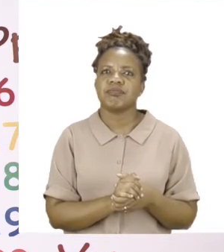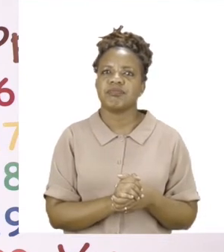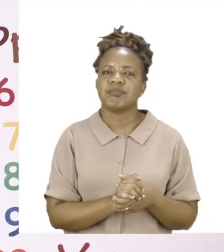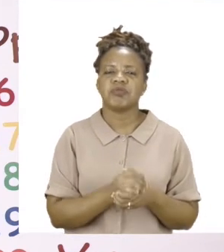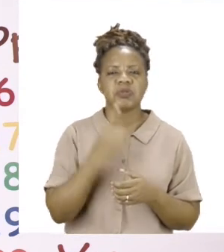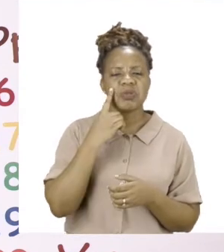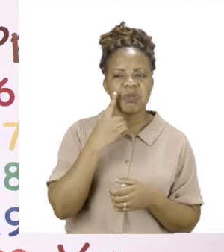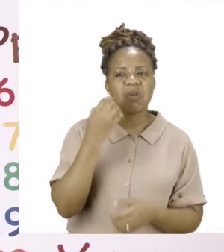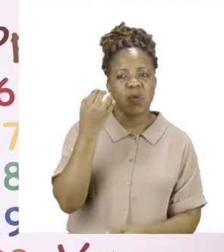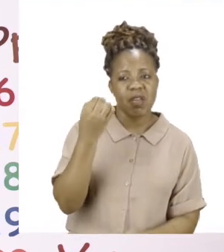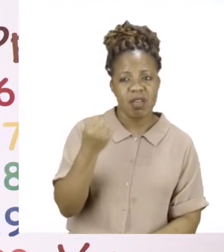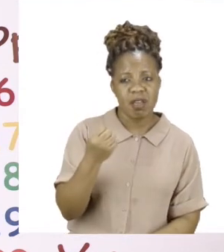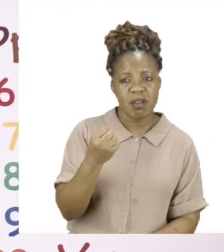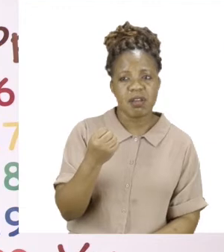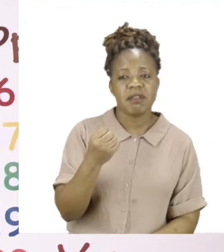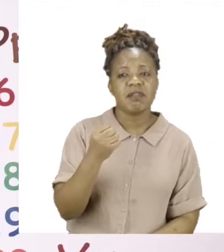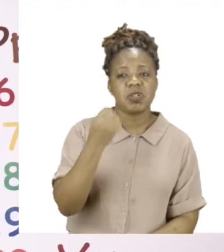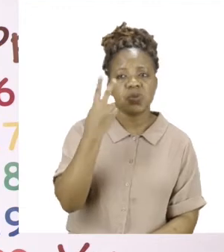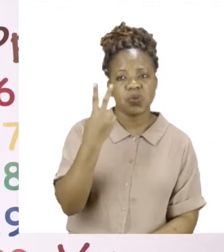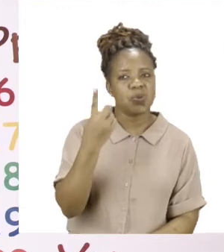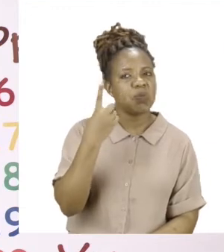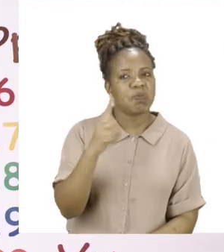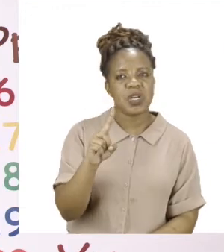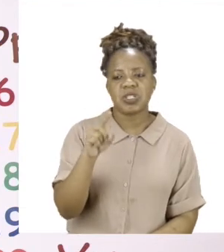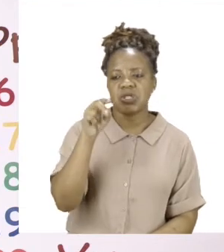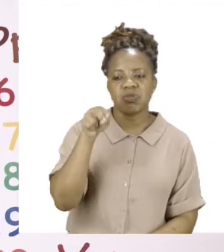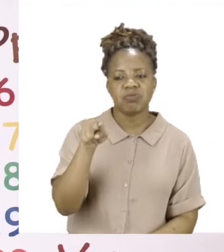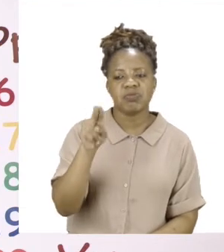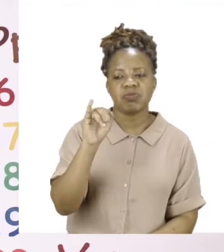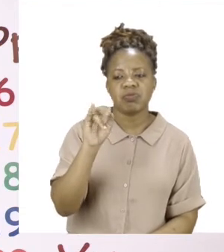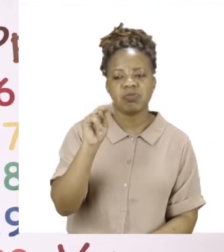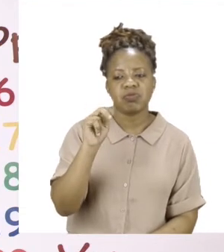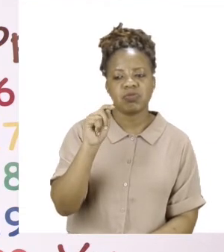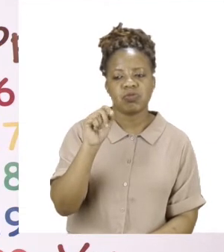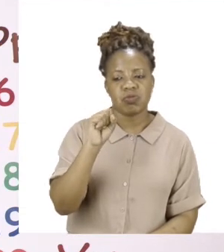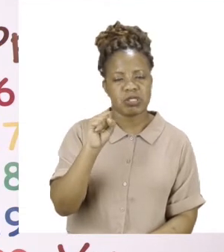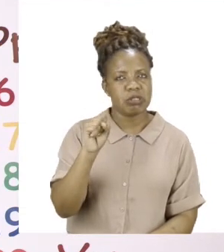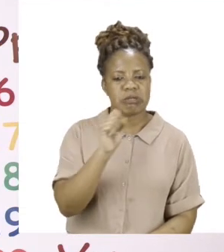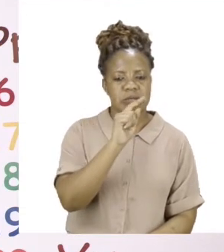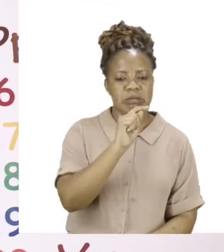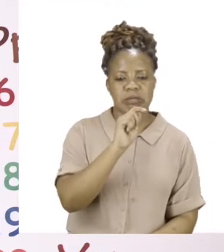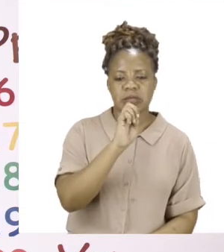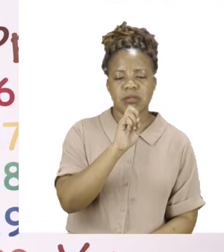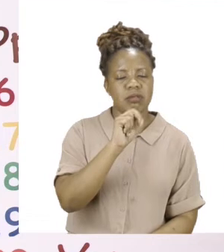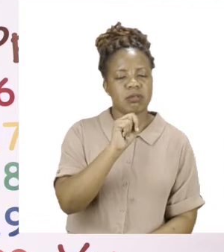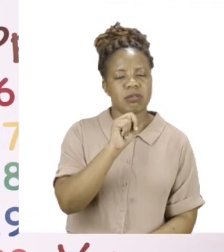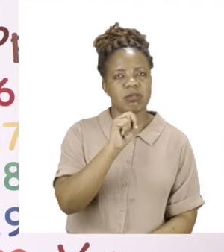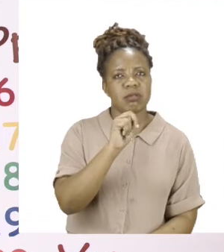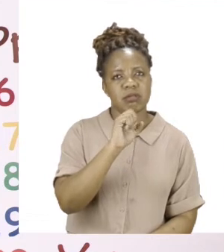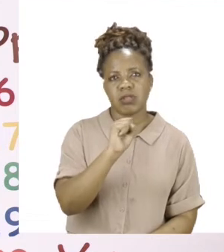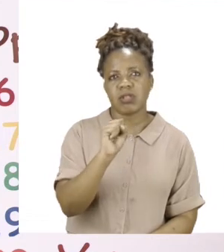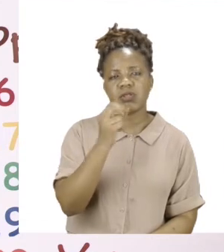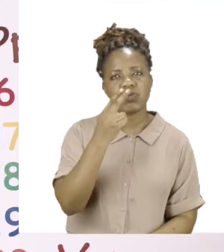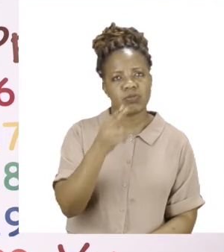but it's not for Mr. Tens. Instead, this 2 is sitting for Mrs. Units, so it is not for